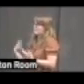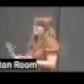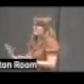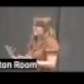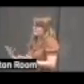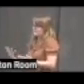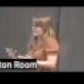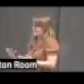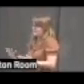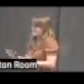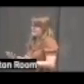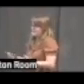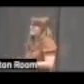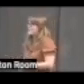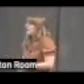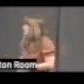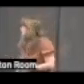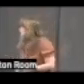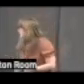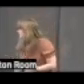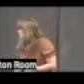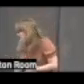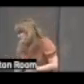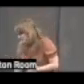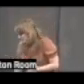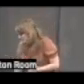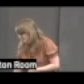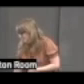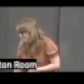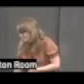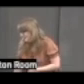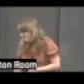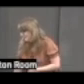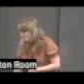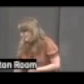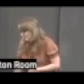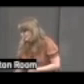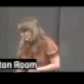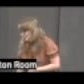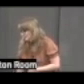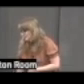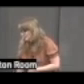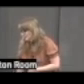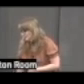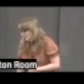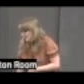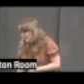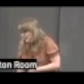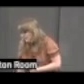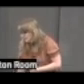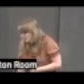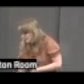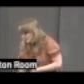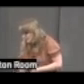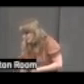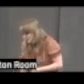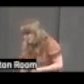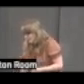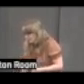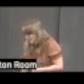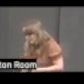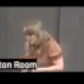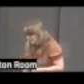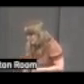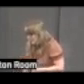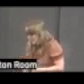fancy way of saying copulation. And then the total time that they actually copulated. And this, you guys